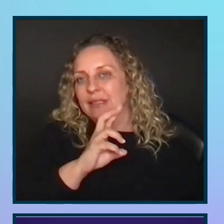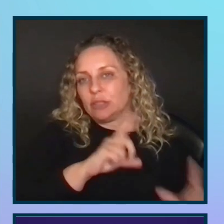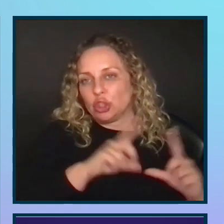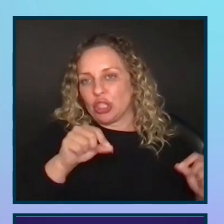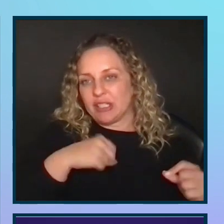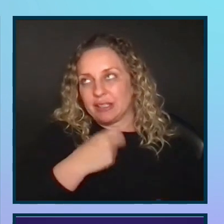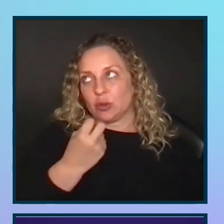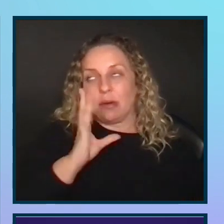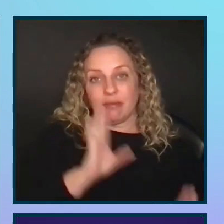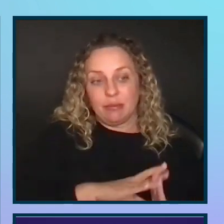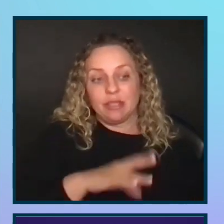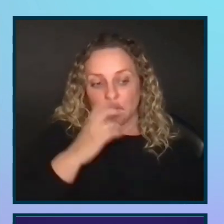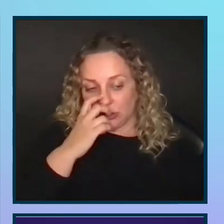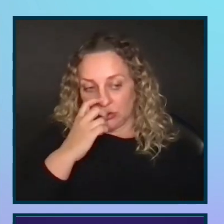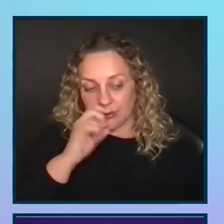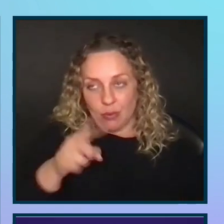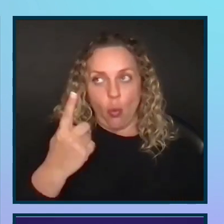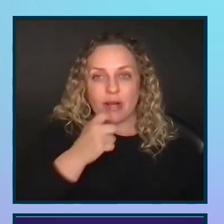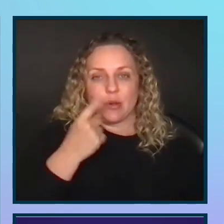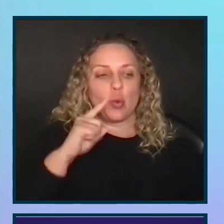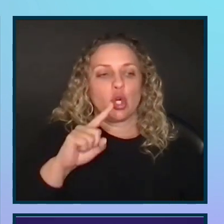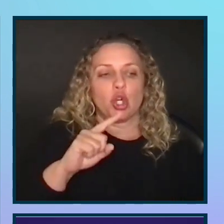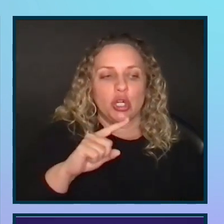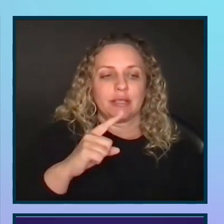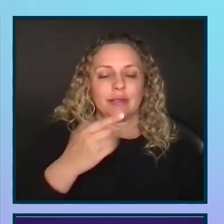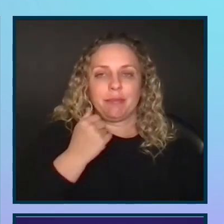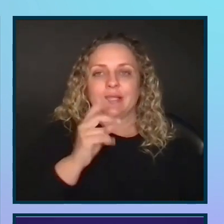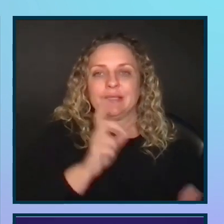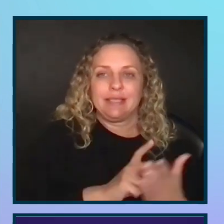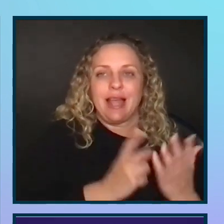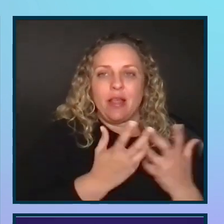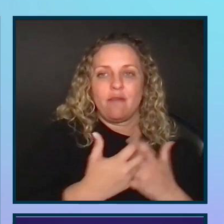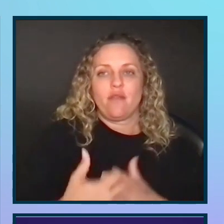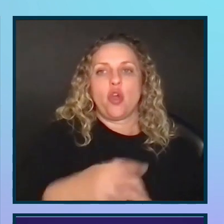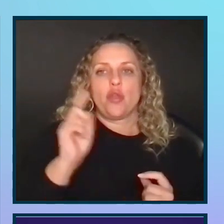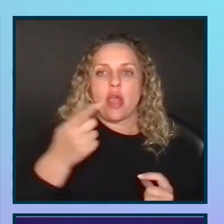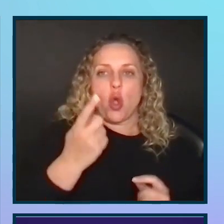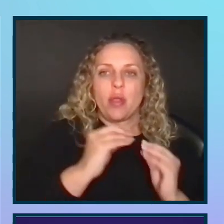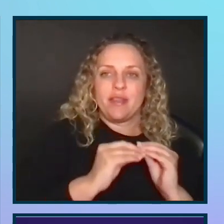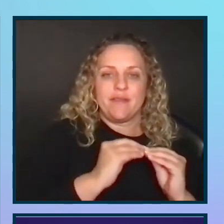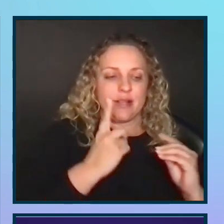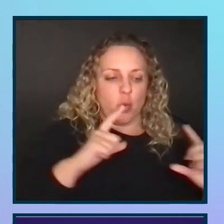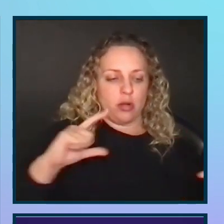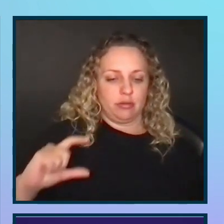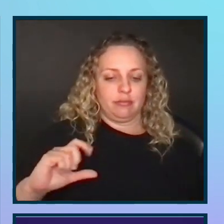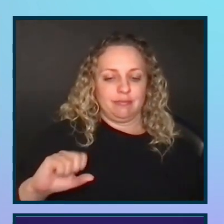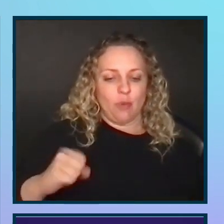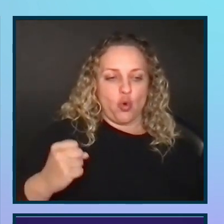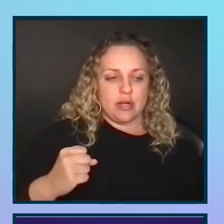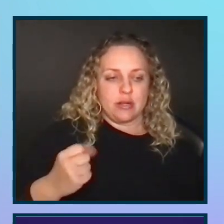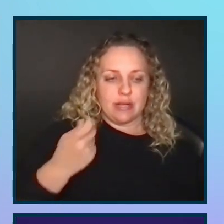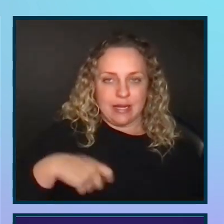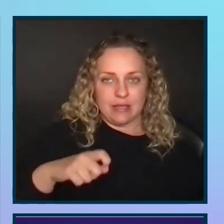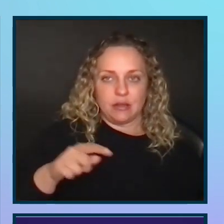lot, that's 12 images, but only one of them didn't work. Sometimes it's best to design a flow where they only fix the one that's broken, instead of having